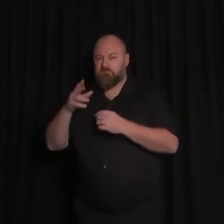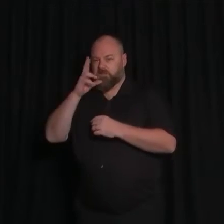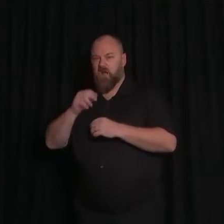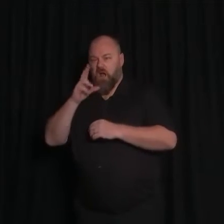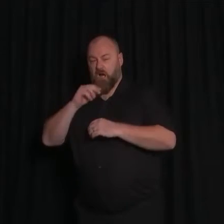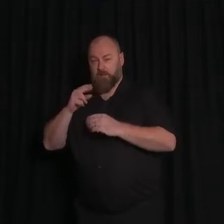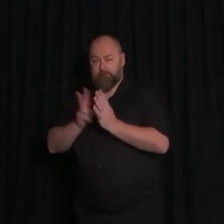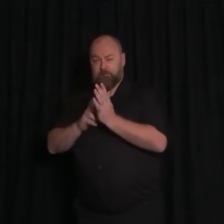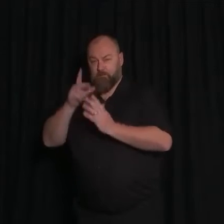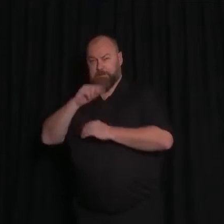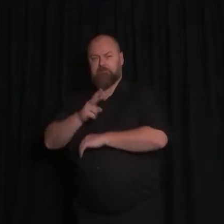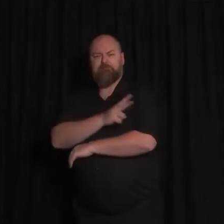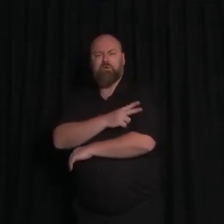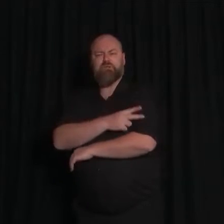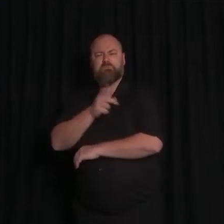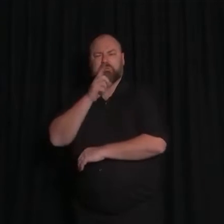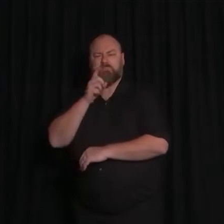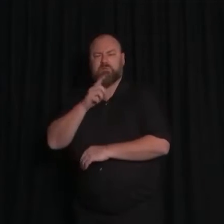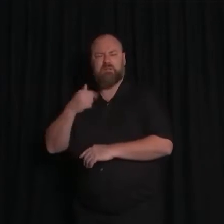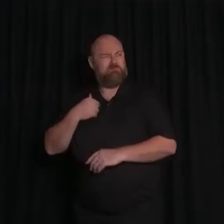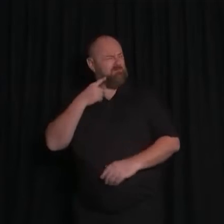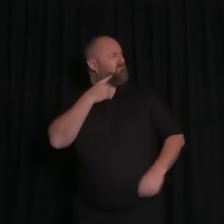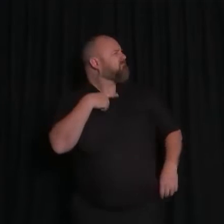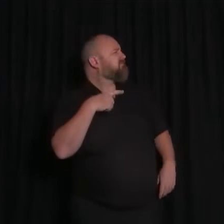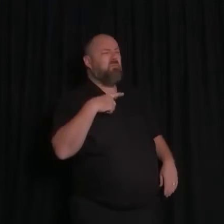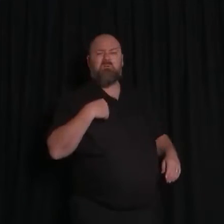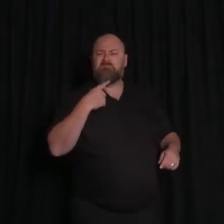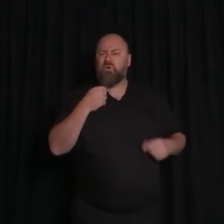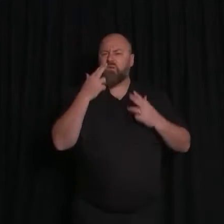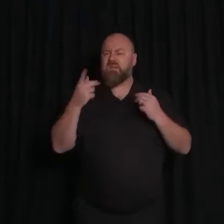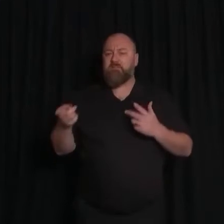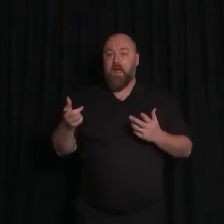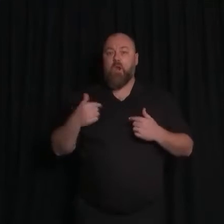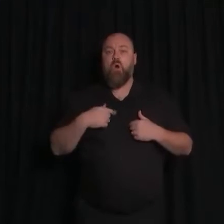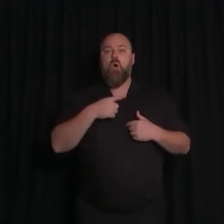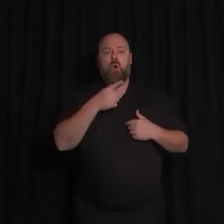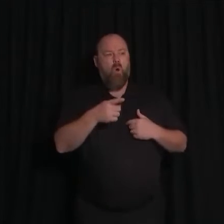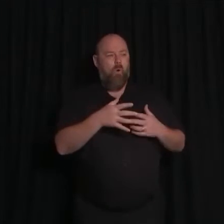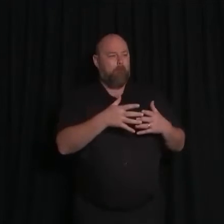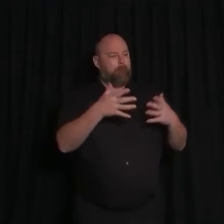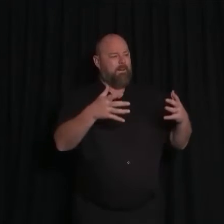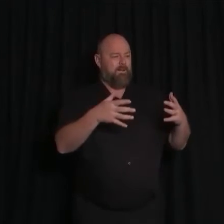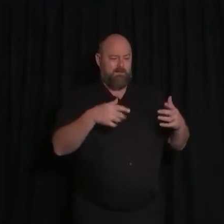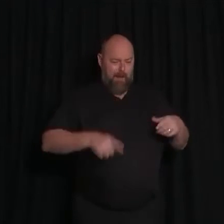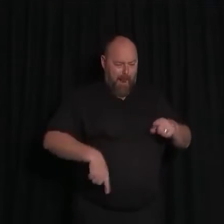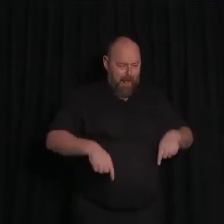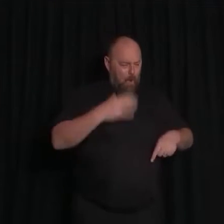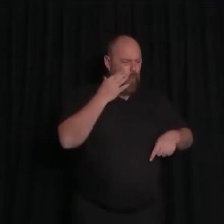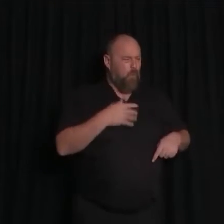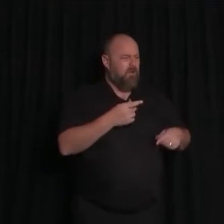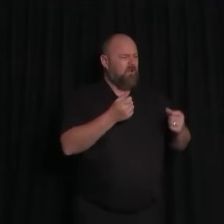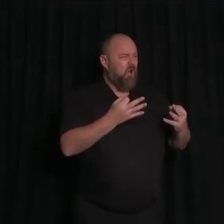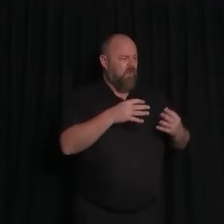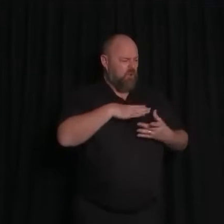like, why am I singing that? Or, big-legged woman ain't got no soul. Why am I singing